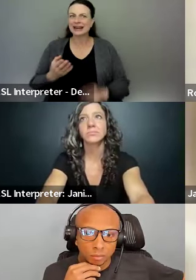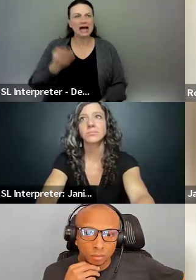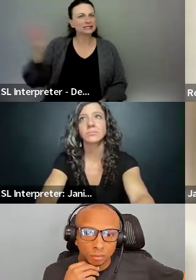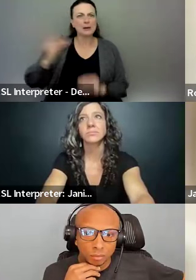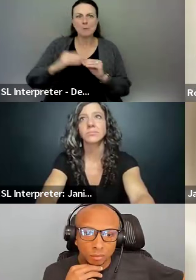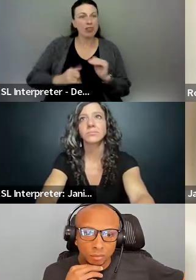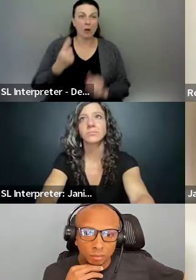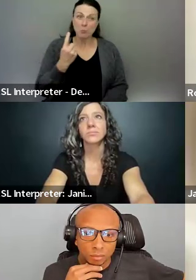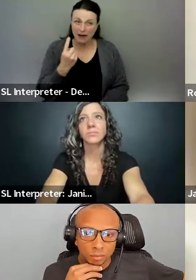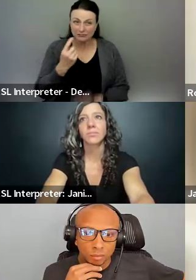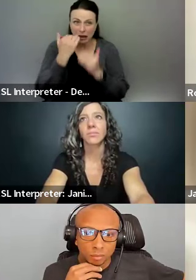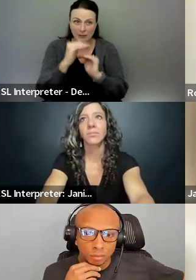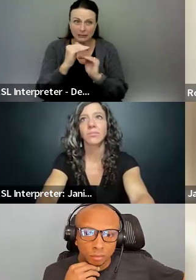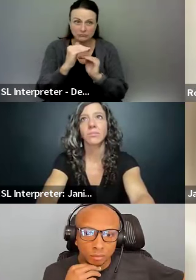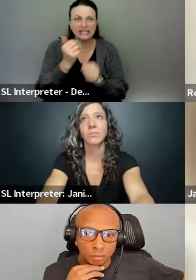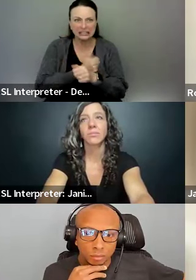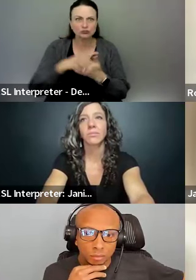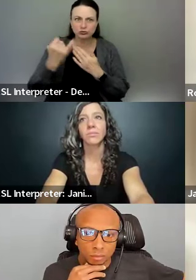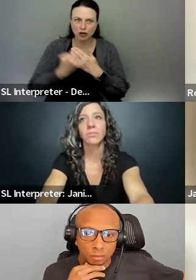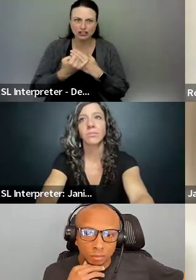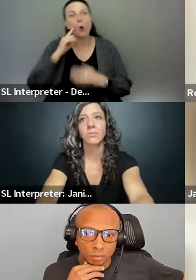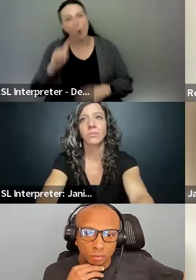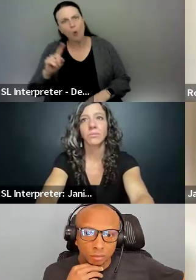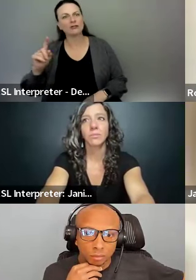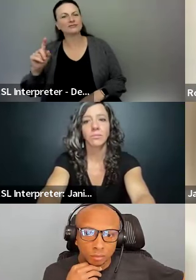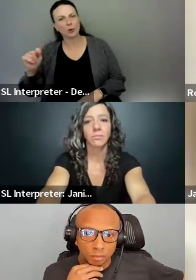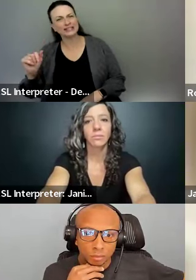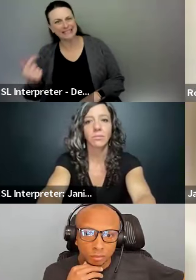more than 1, because that's per project or tag.